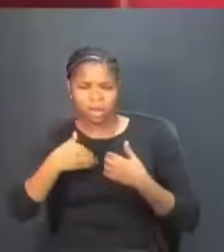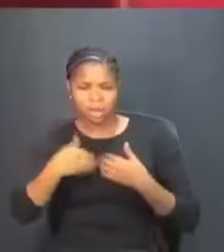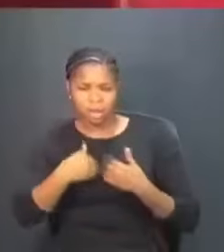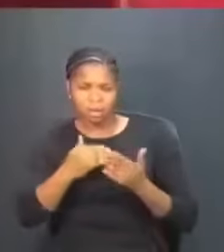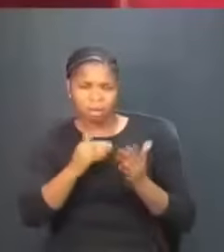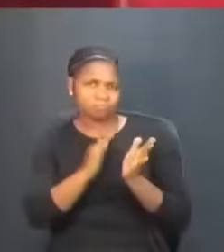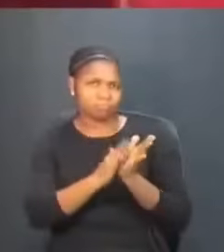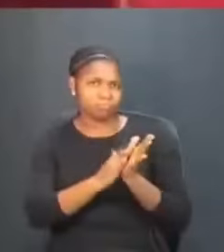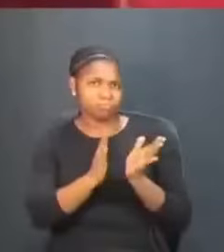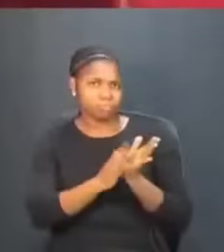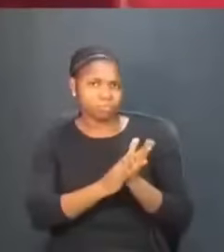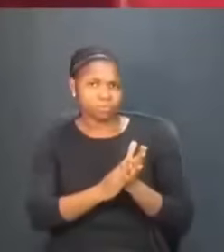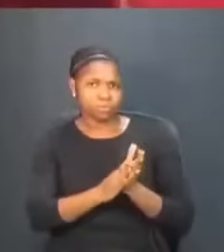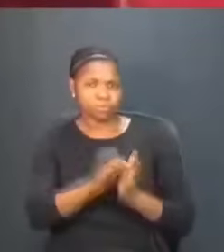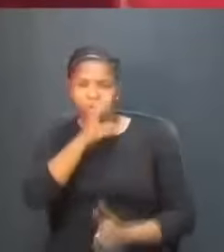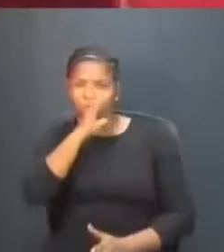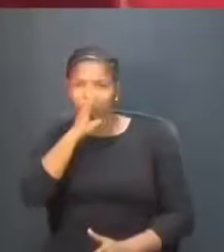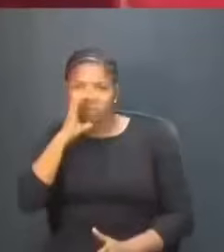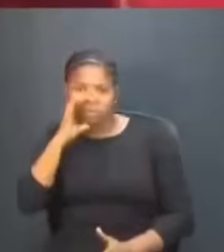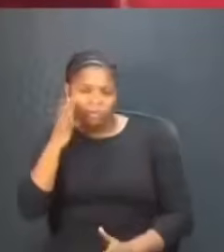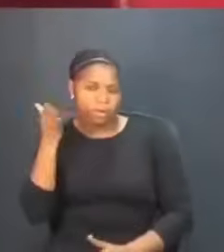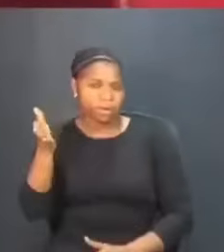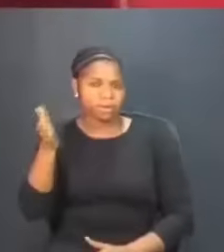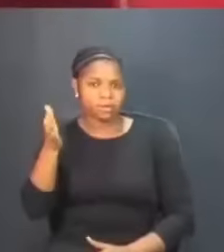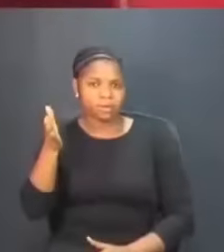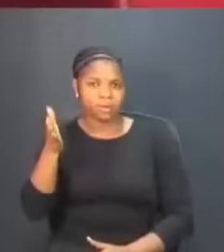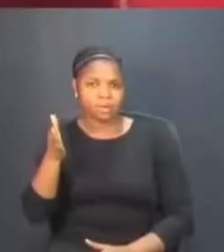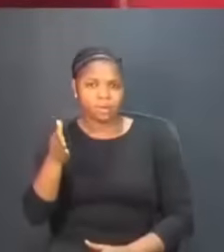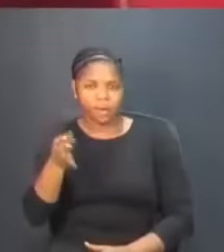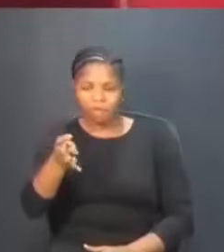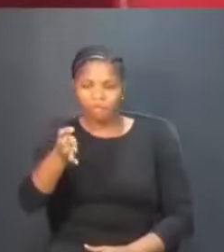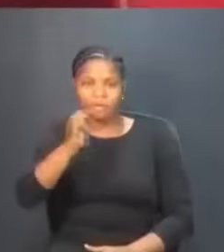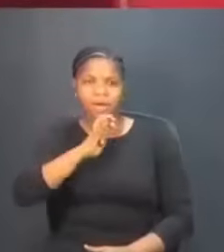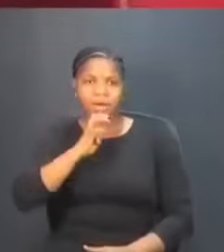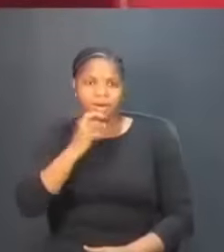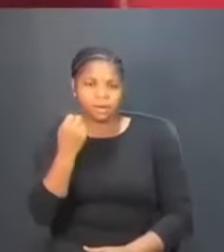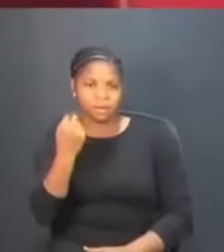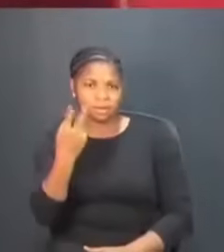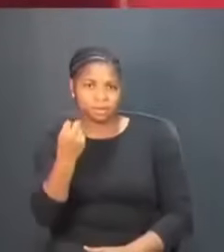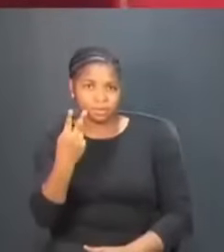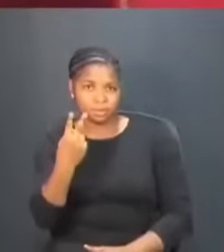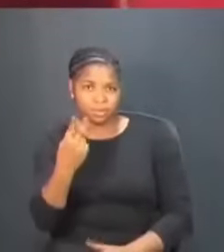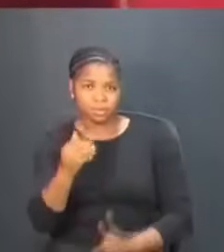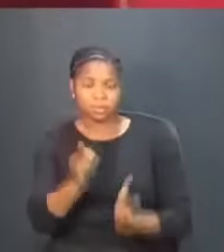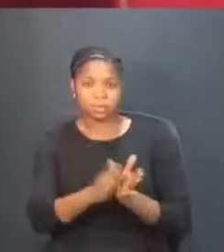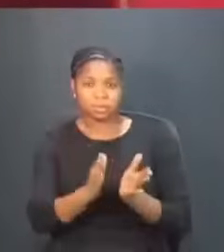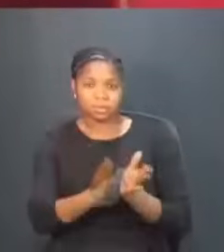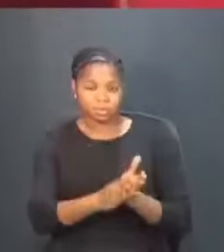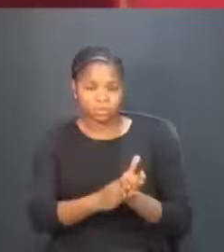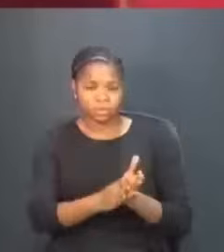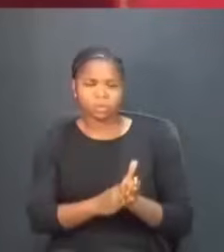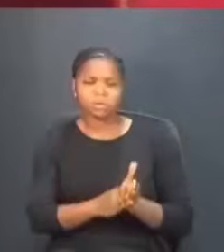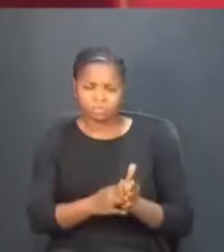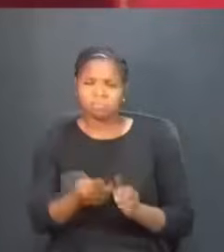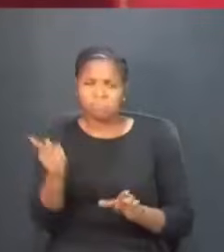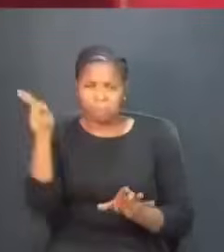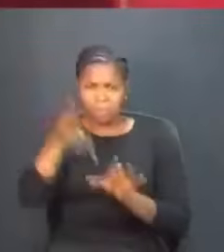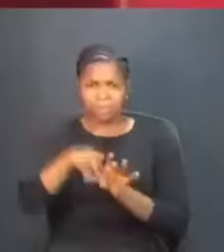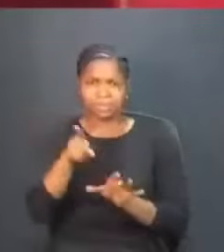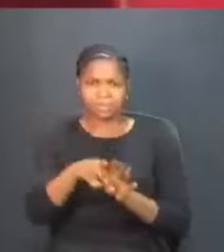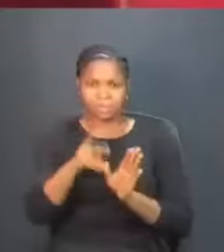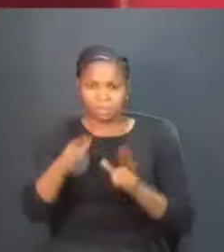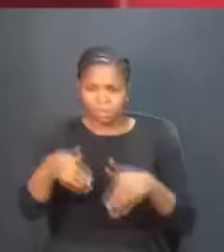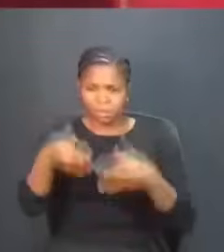and 413 schools have been registered. They were given inputs. They are producing to support the